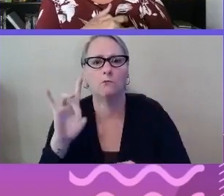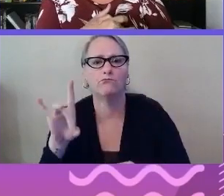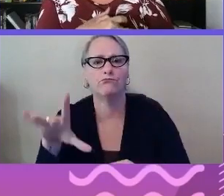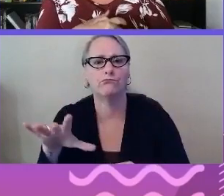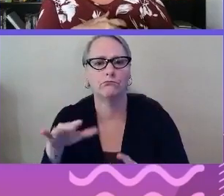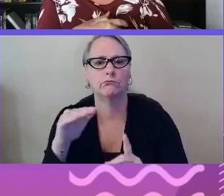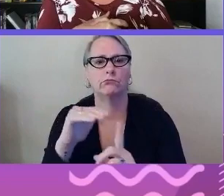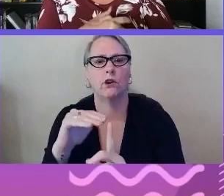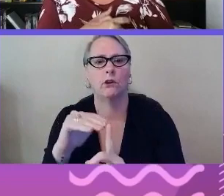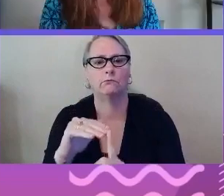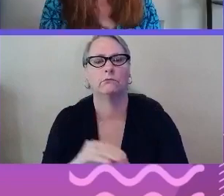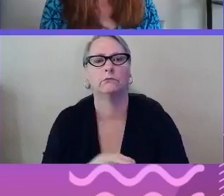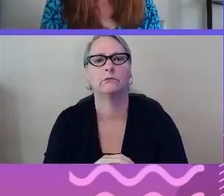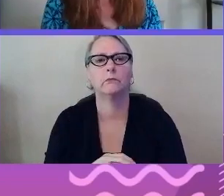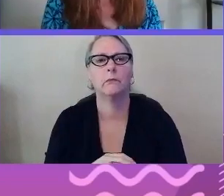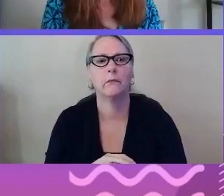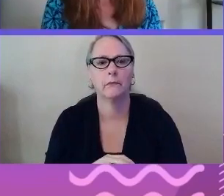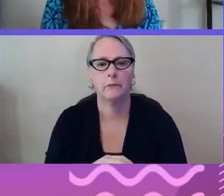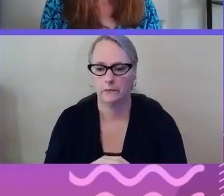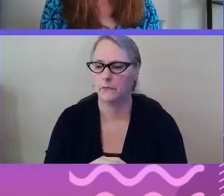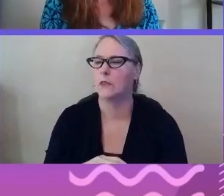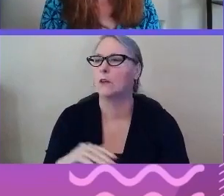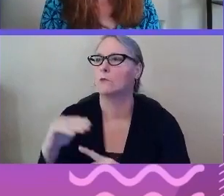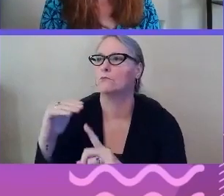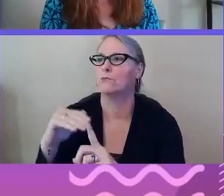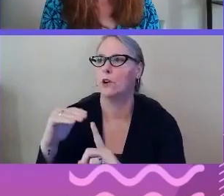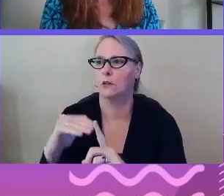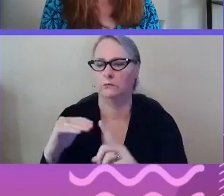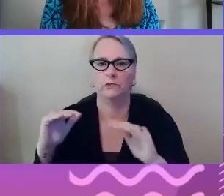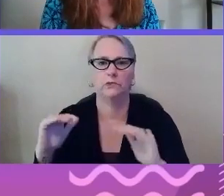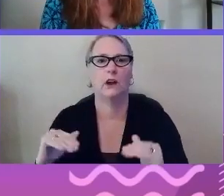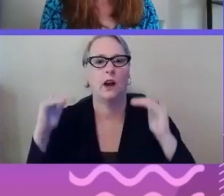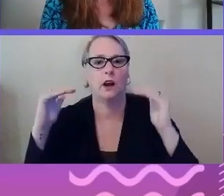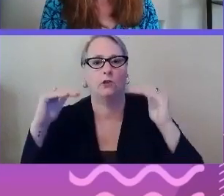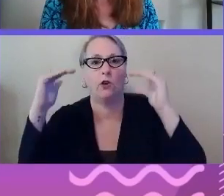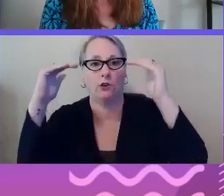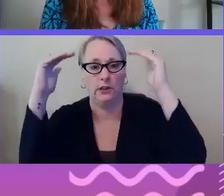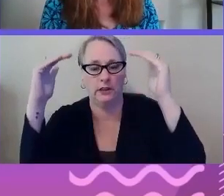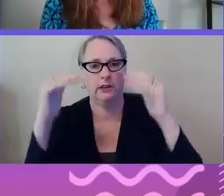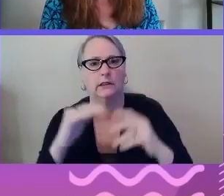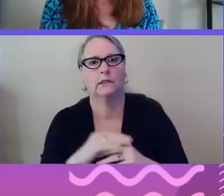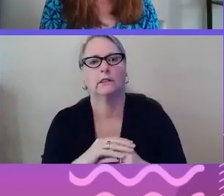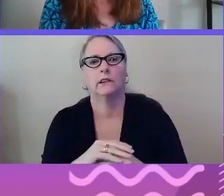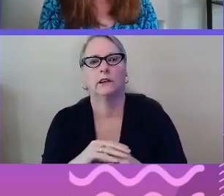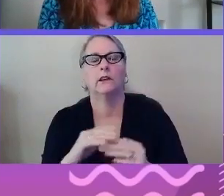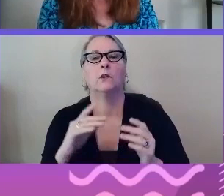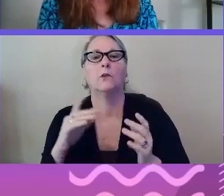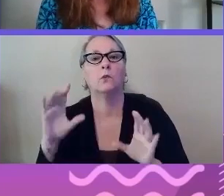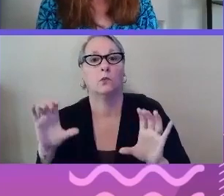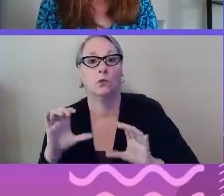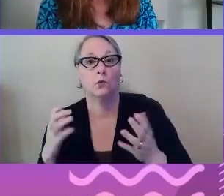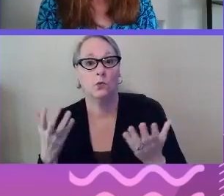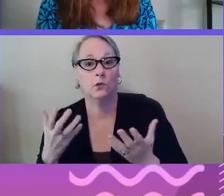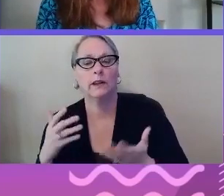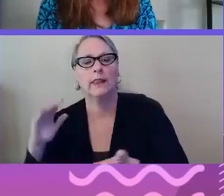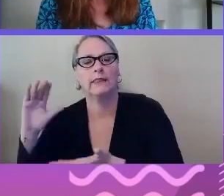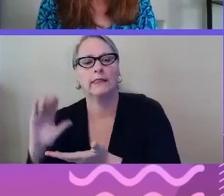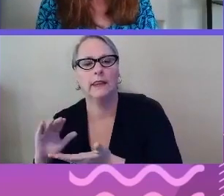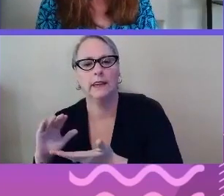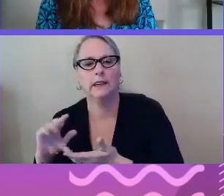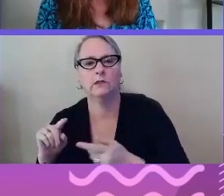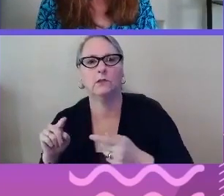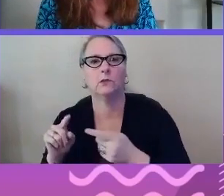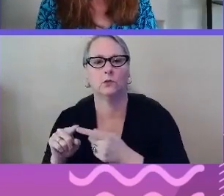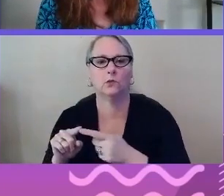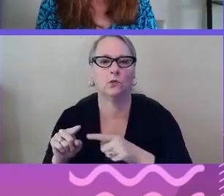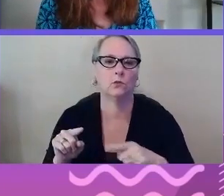Yeah. So the prompting hierarchy, it's what we call a least to most prompts. And so it's really with the